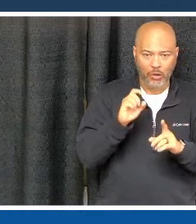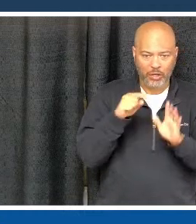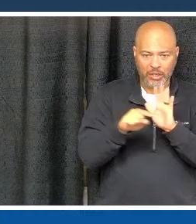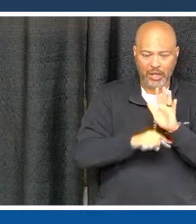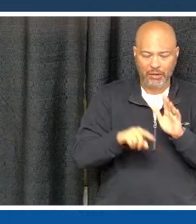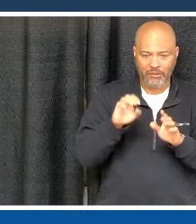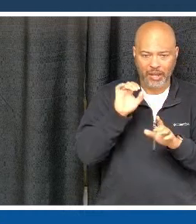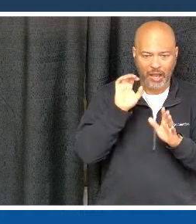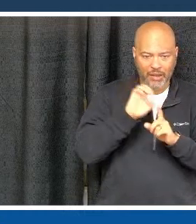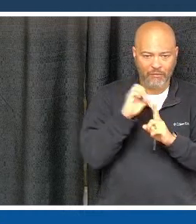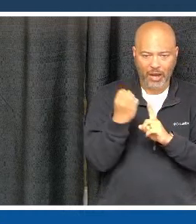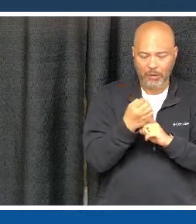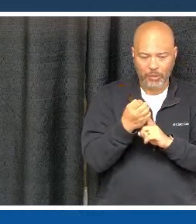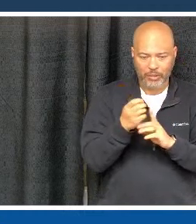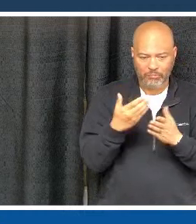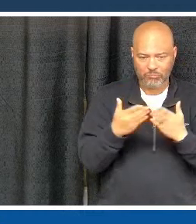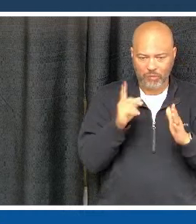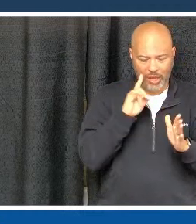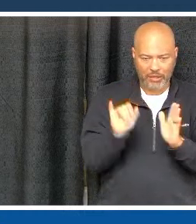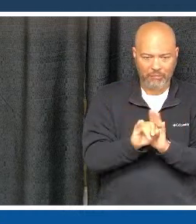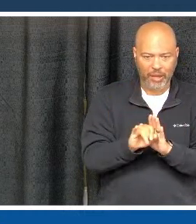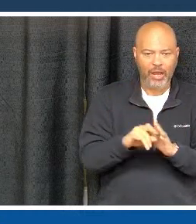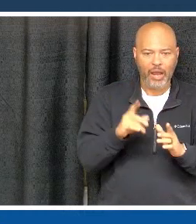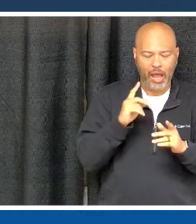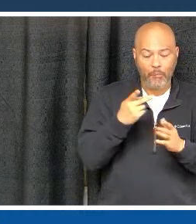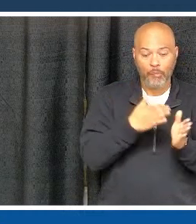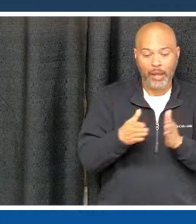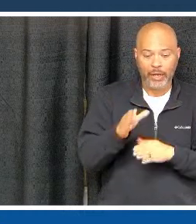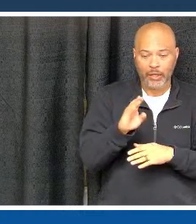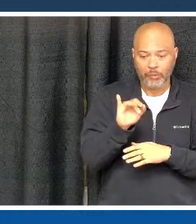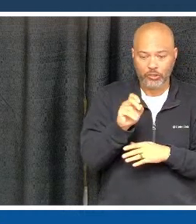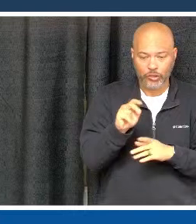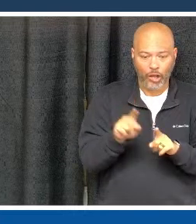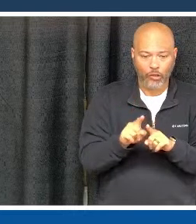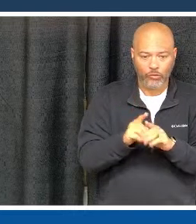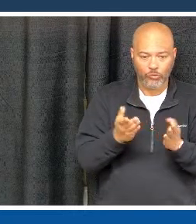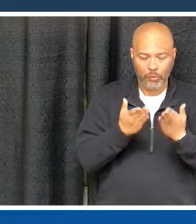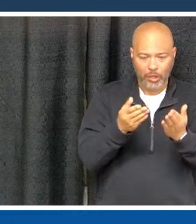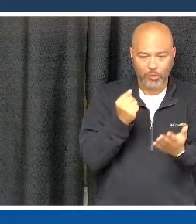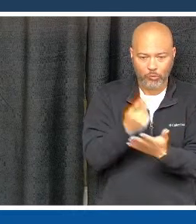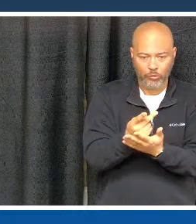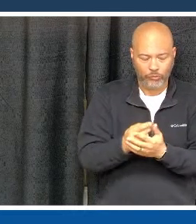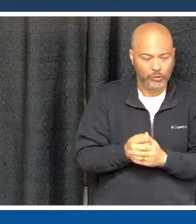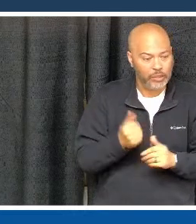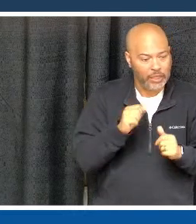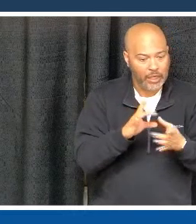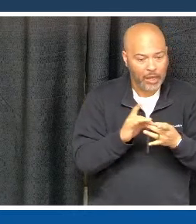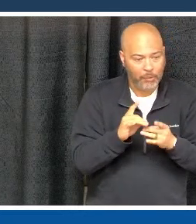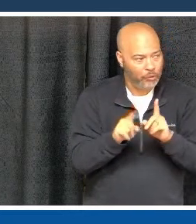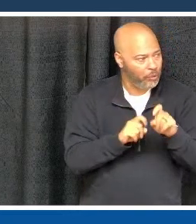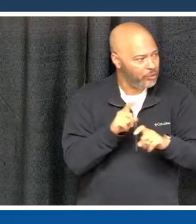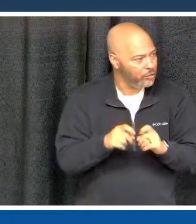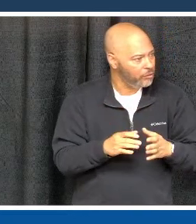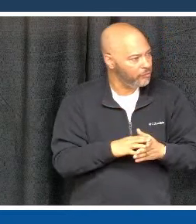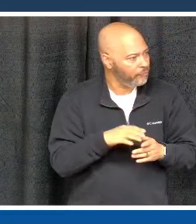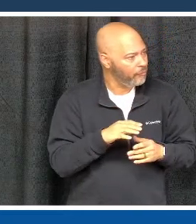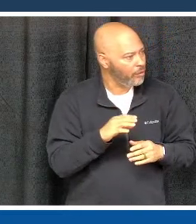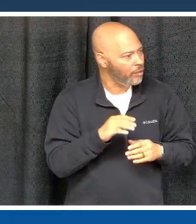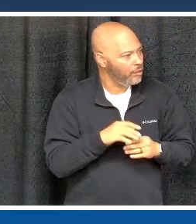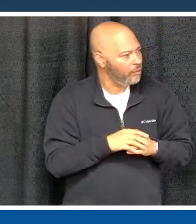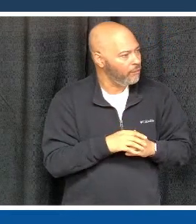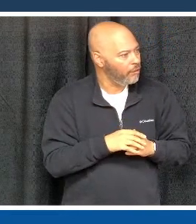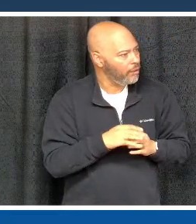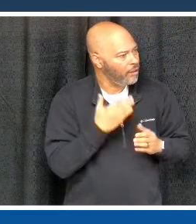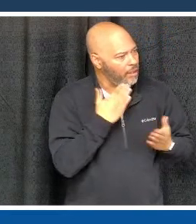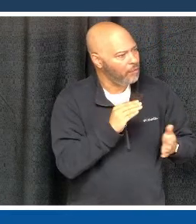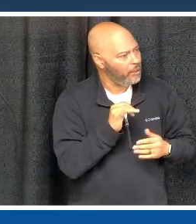issues were identified, and the Planning Commission also recommends approval. Thank you, Mr. Tyndall. Any comment or question? Councilperson Shekinah, you're recognized. Yes, thank